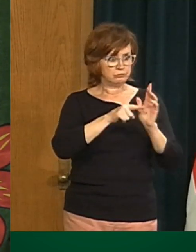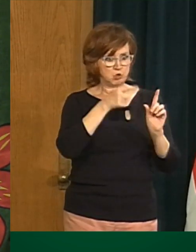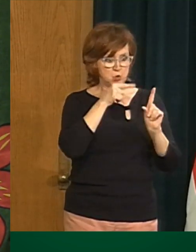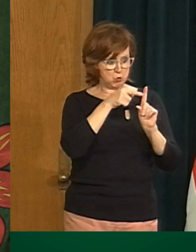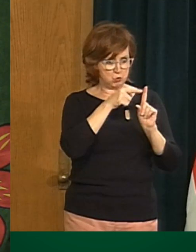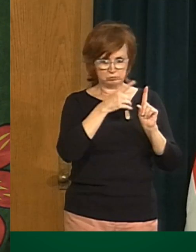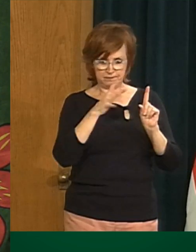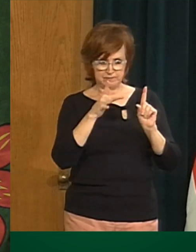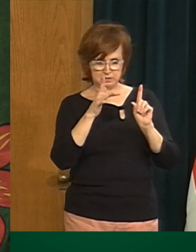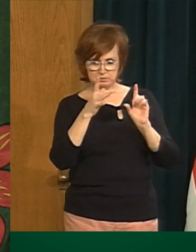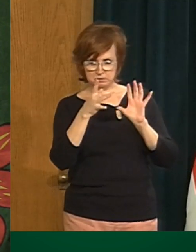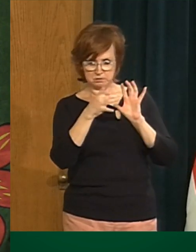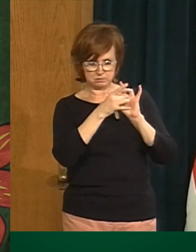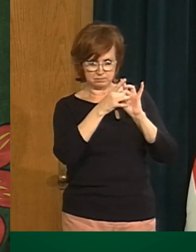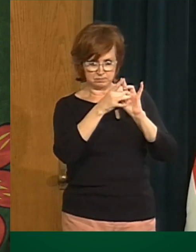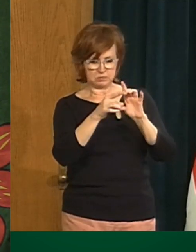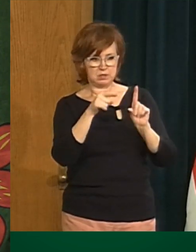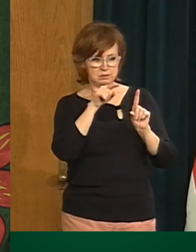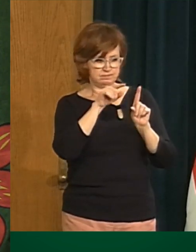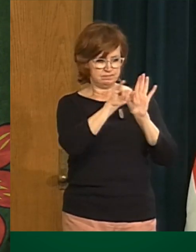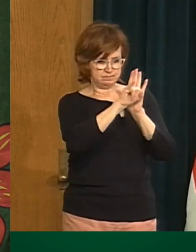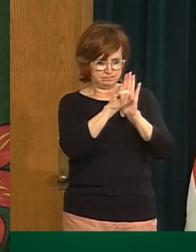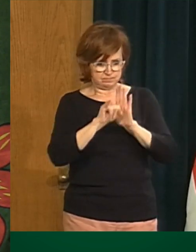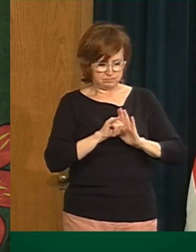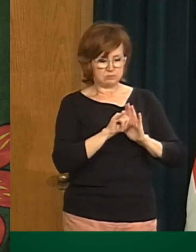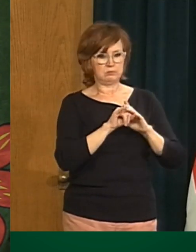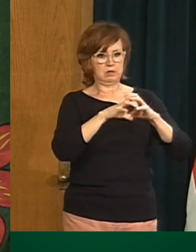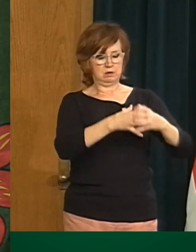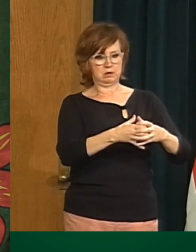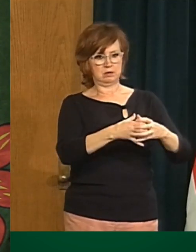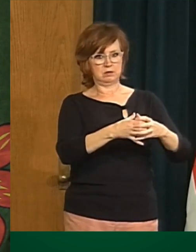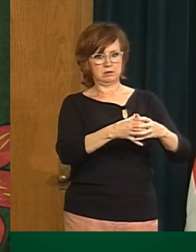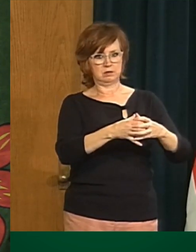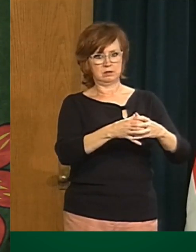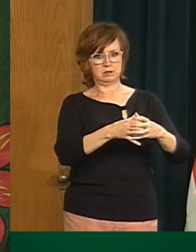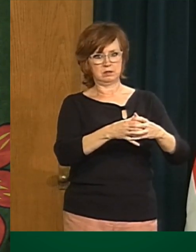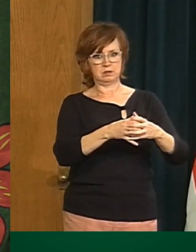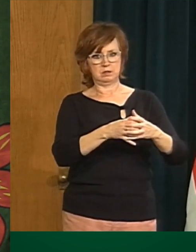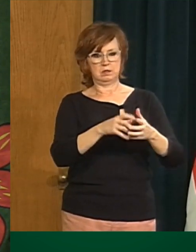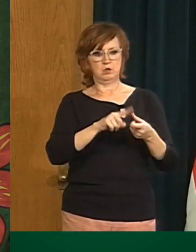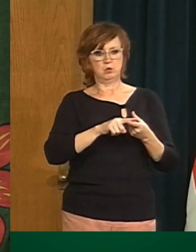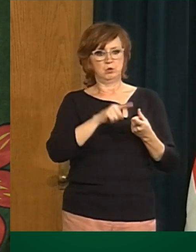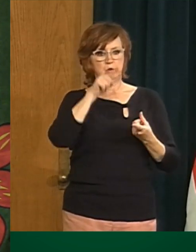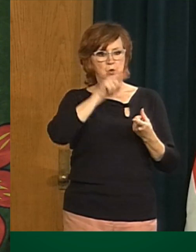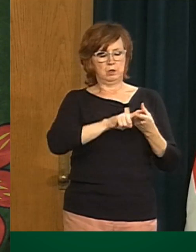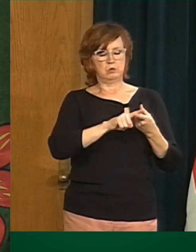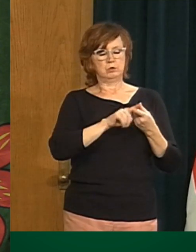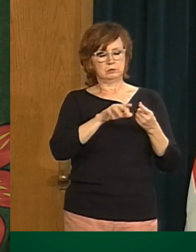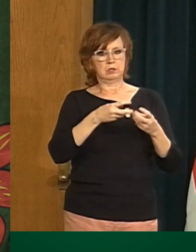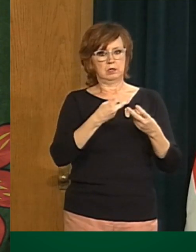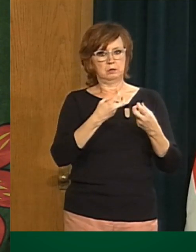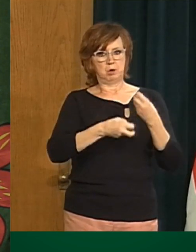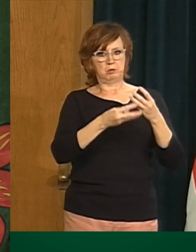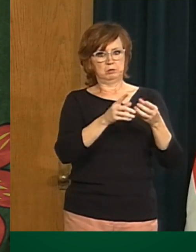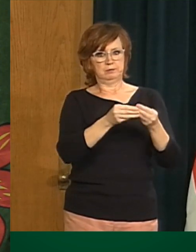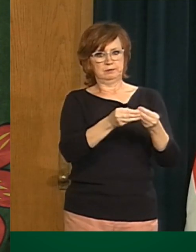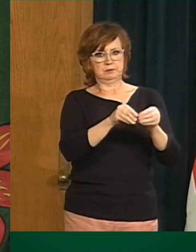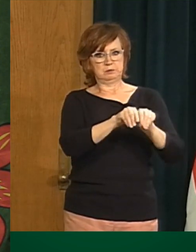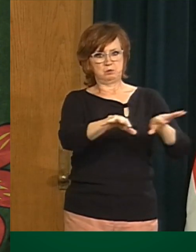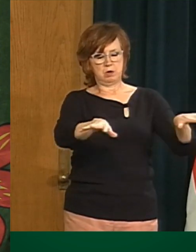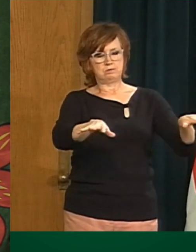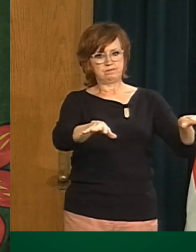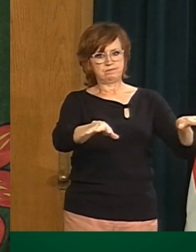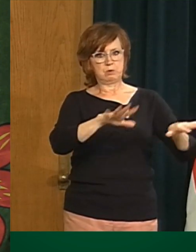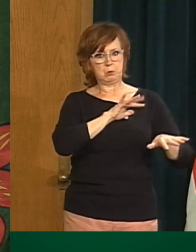to addressing the concerns that we had with the isolated outbreak in the community of Lloydminster. So we'll have more discussion on that